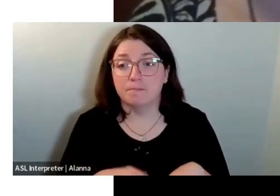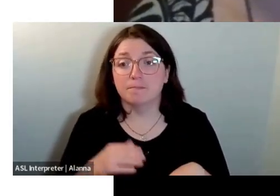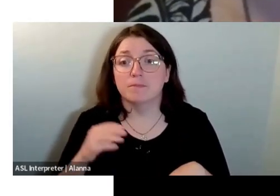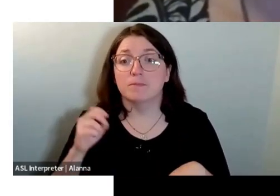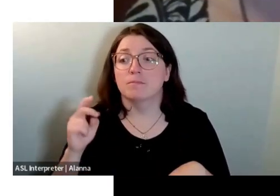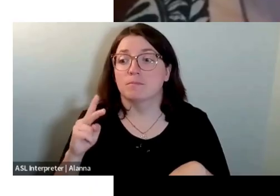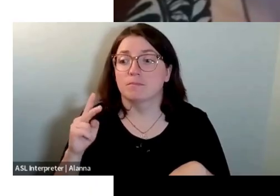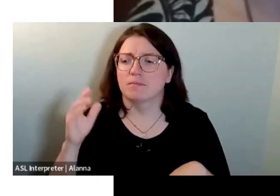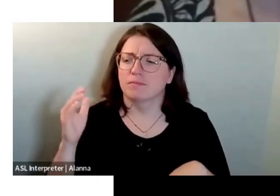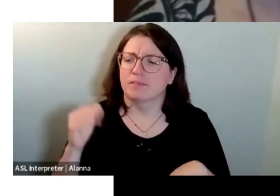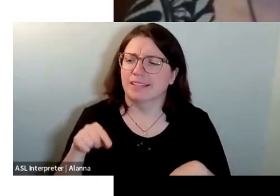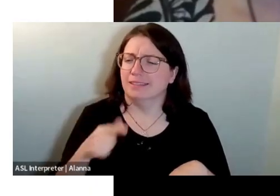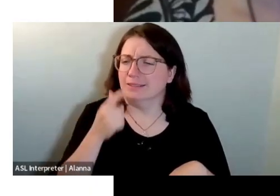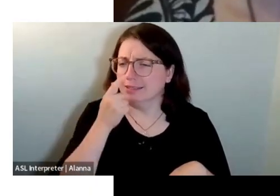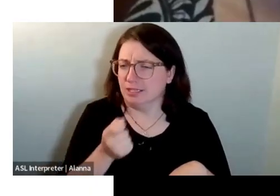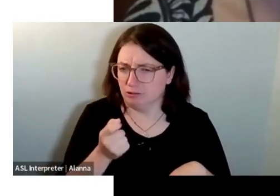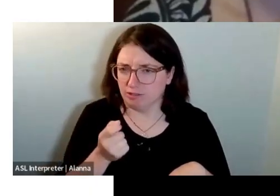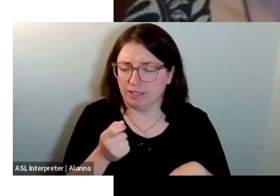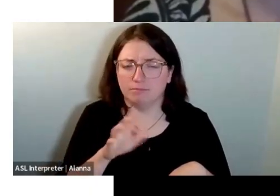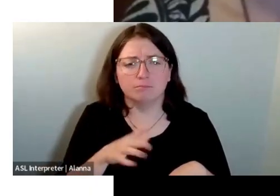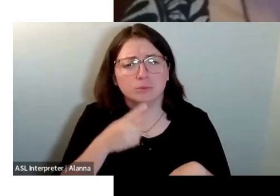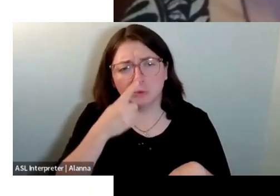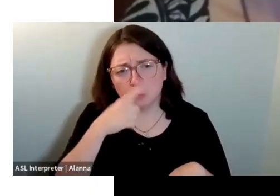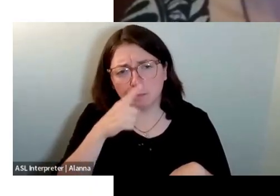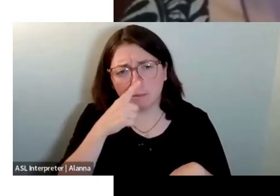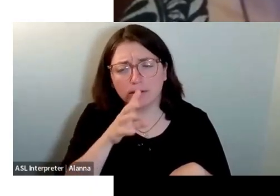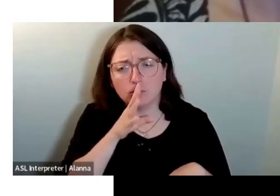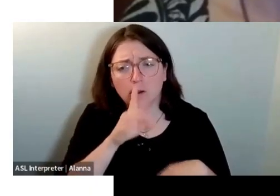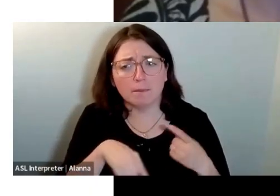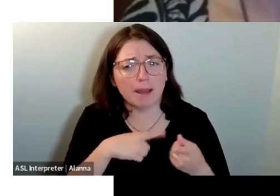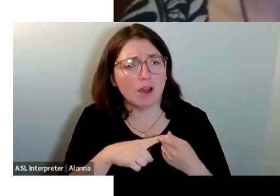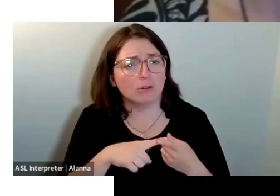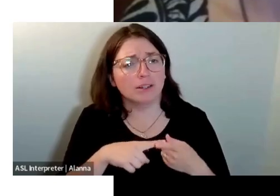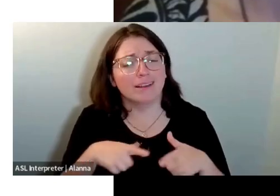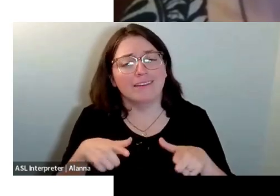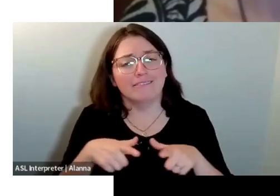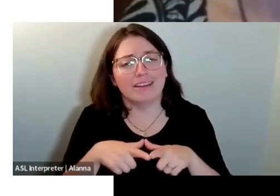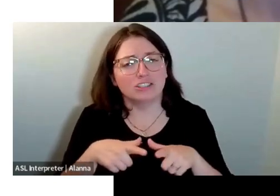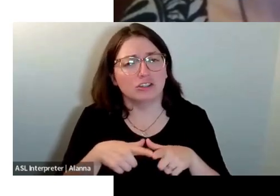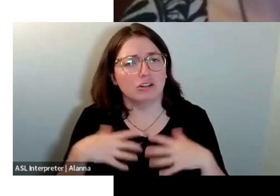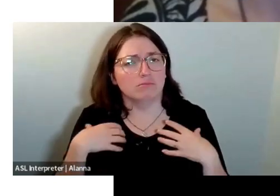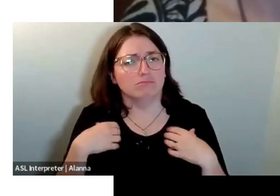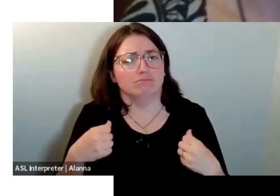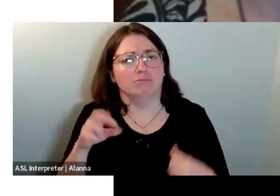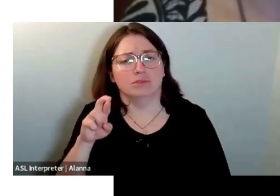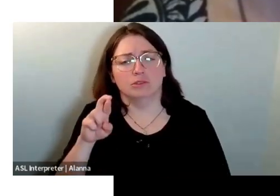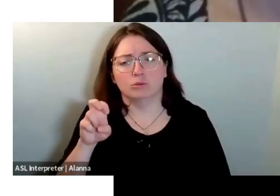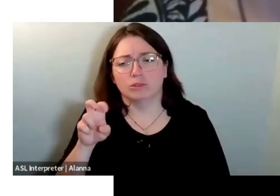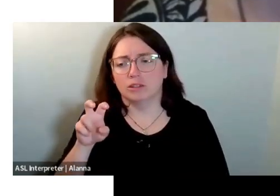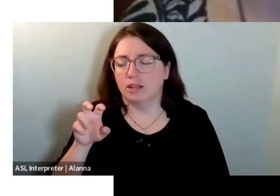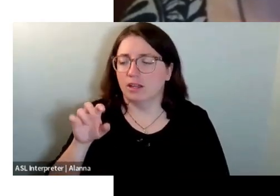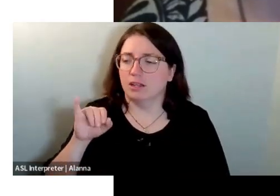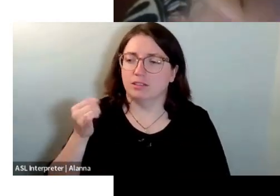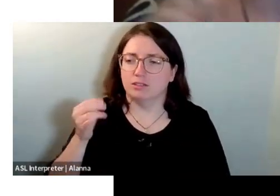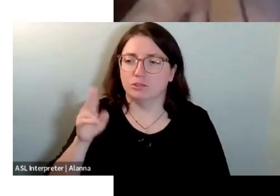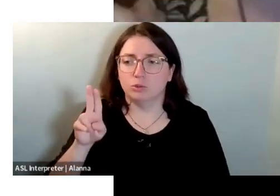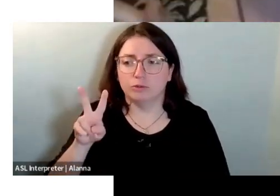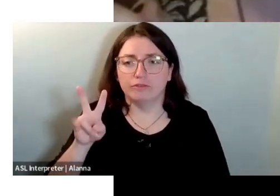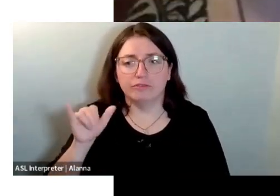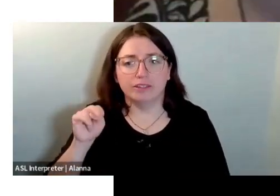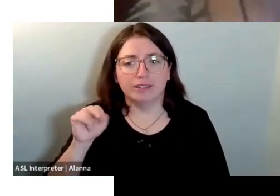okay, this was an interesting one. Can you please speak about vaginal rejuvenation and how it relates to a cancer